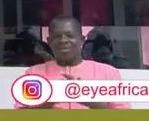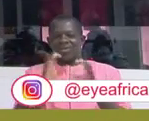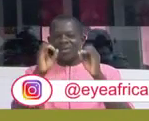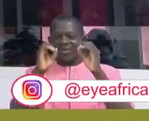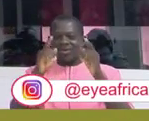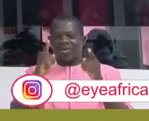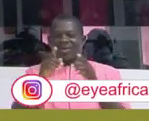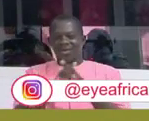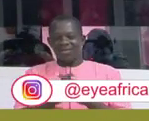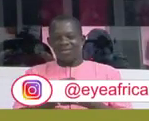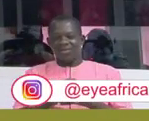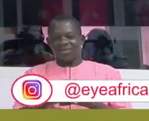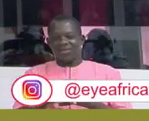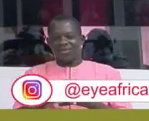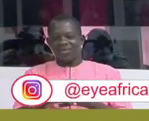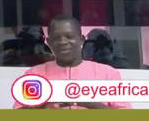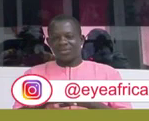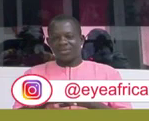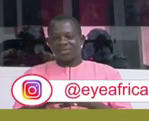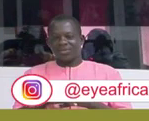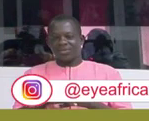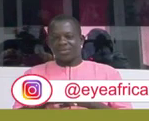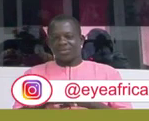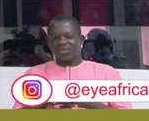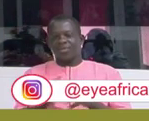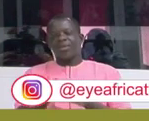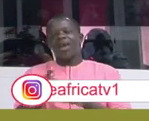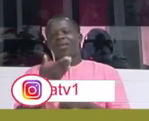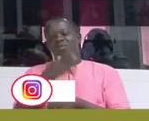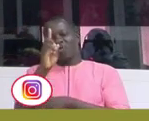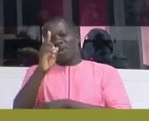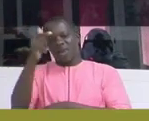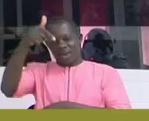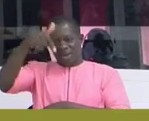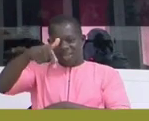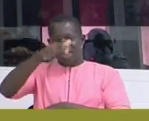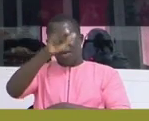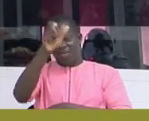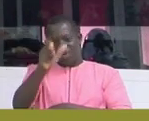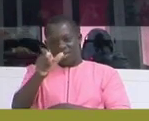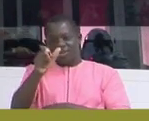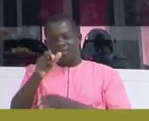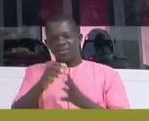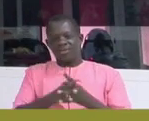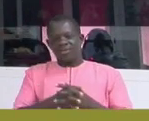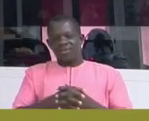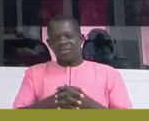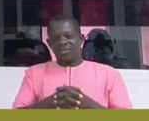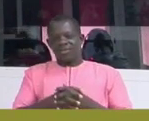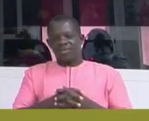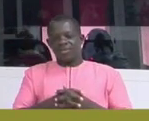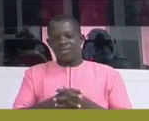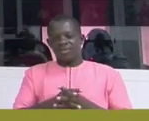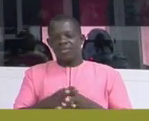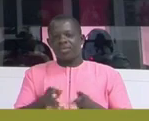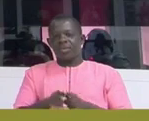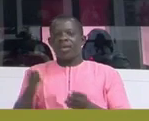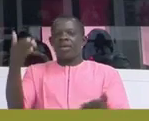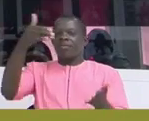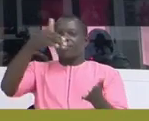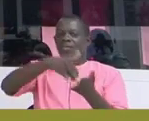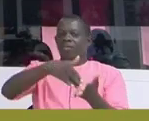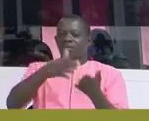Okay. Okay. There was There was one other person involved in the deal